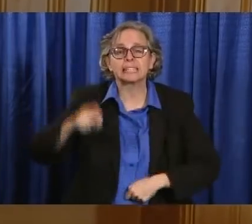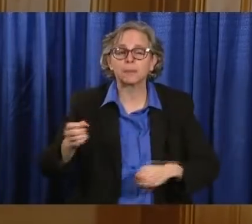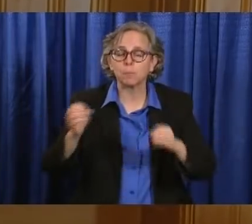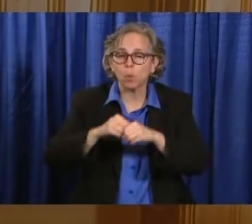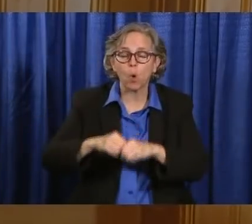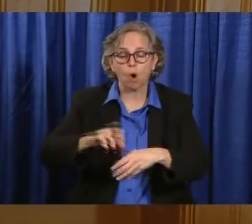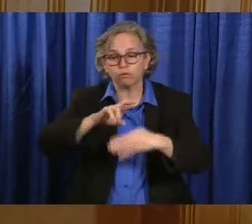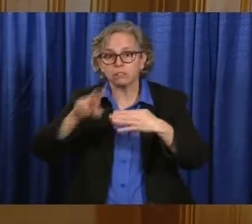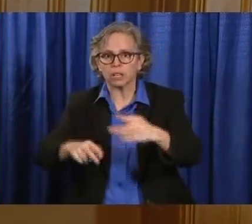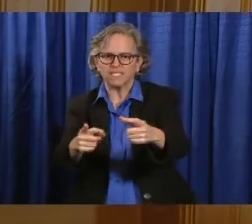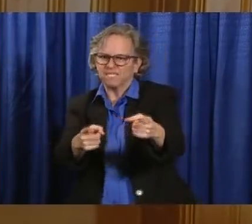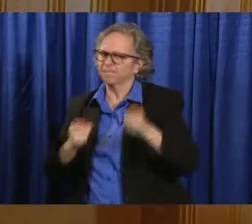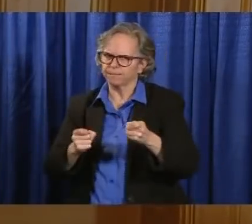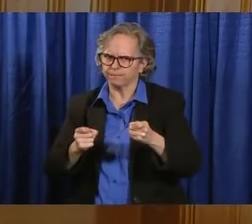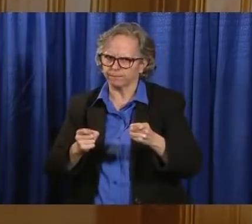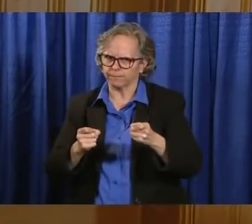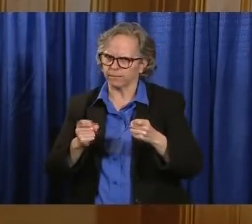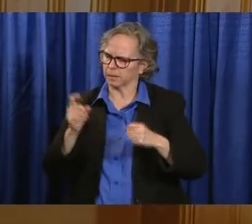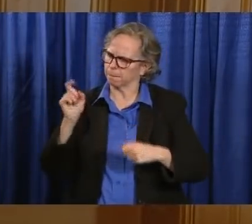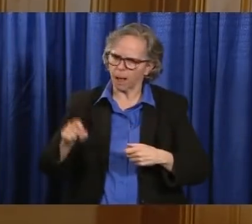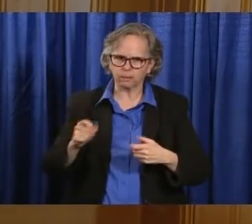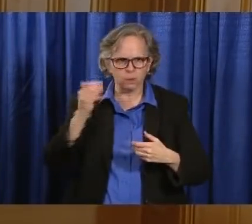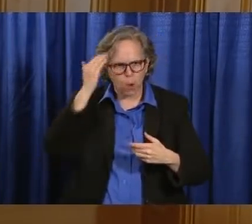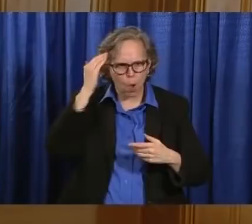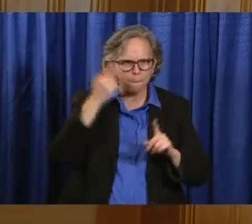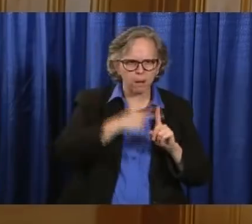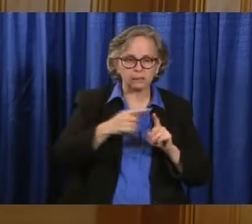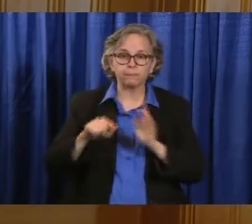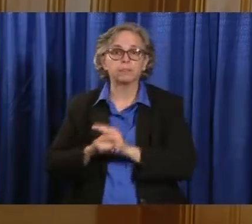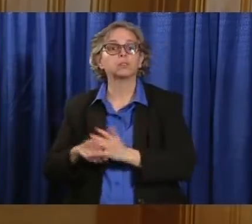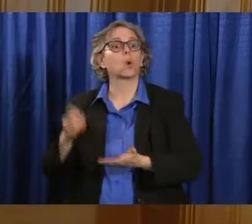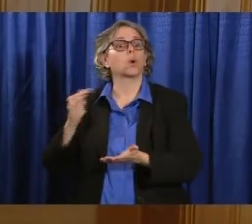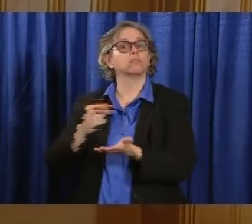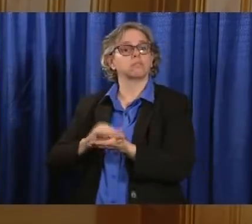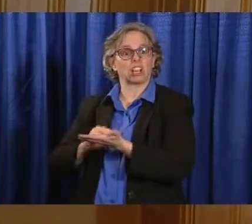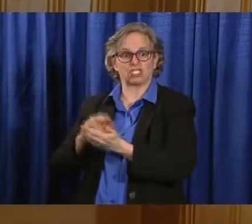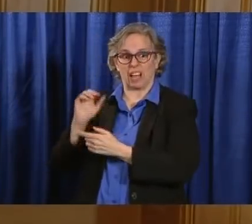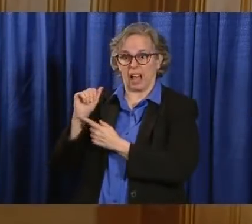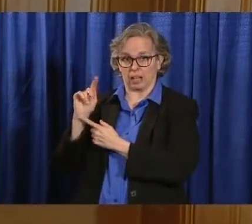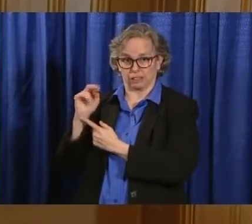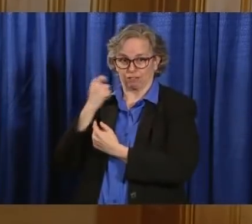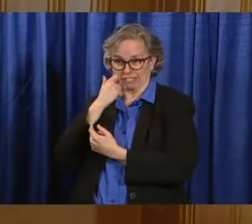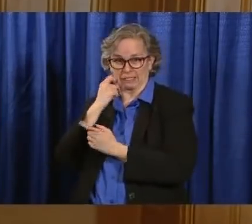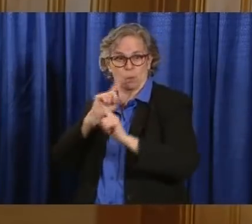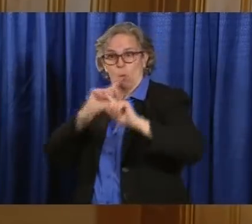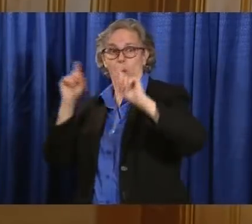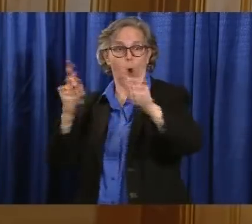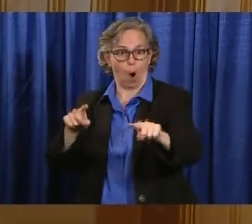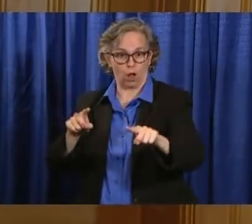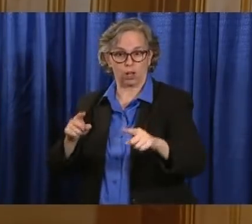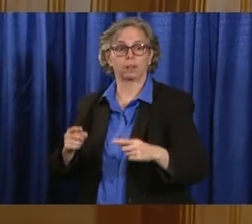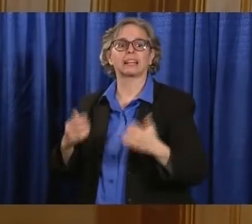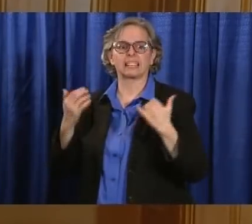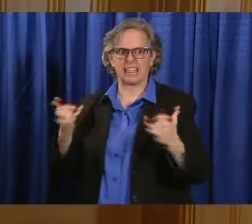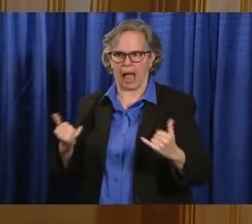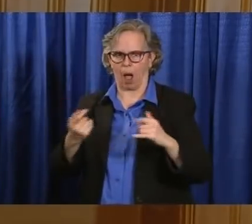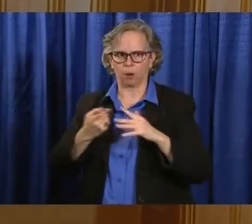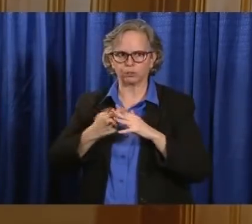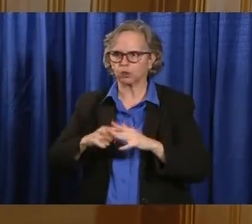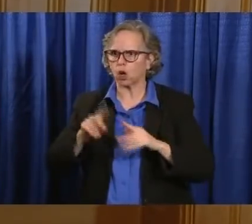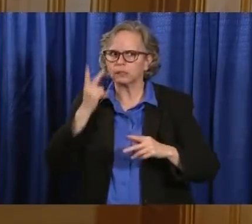ordered several days ago is really now starting to take place as far as the quicker